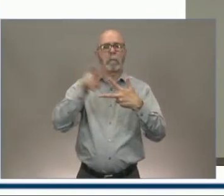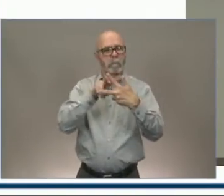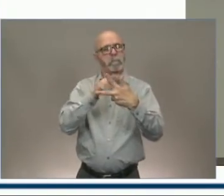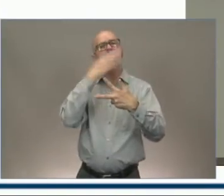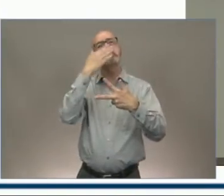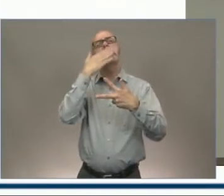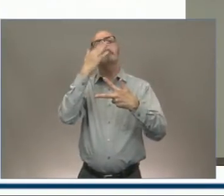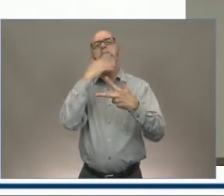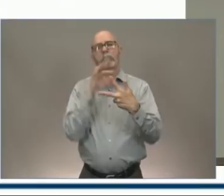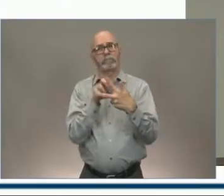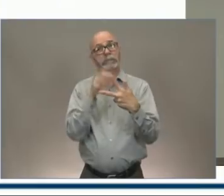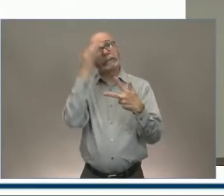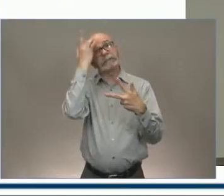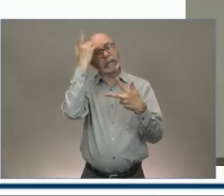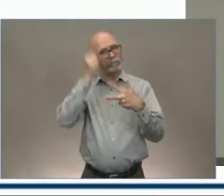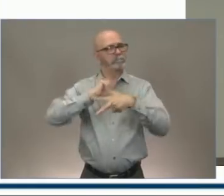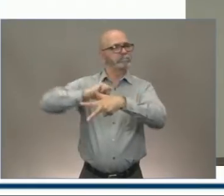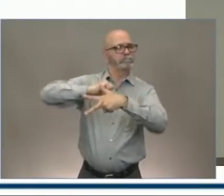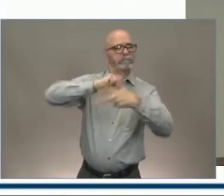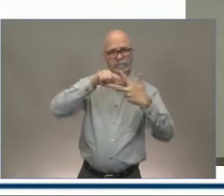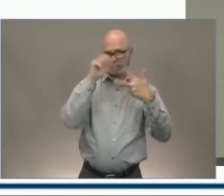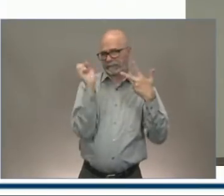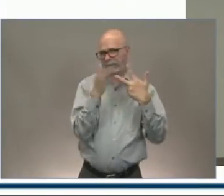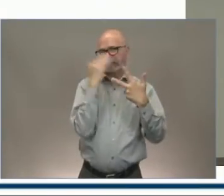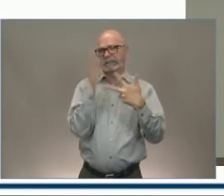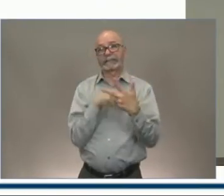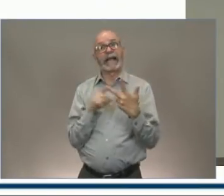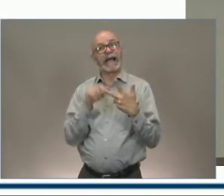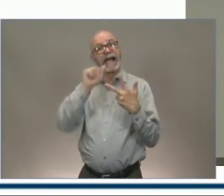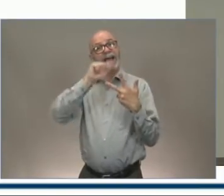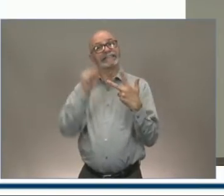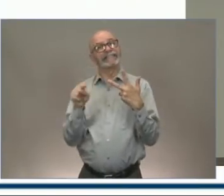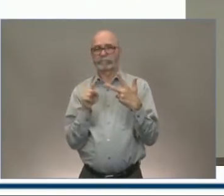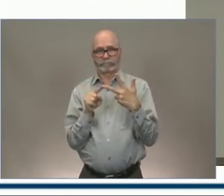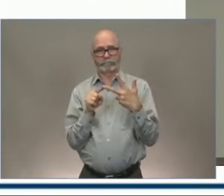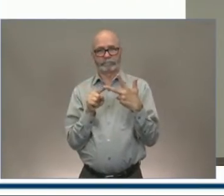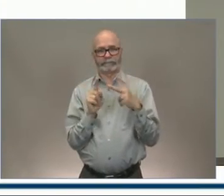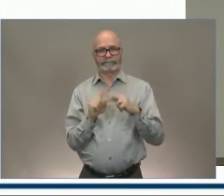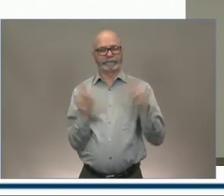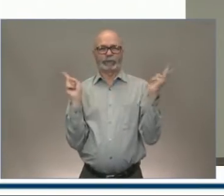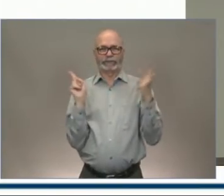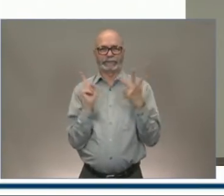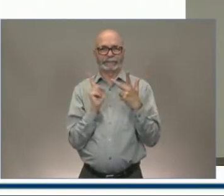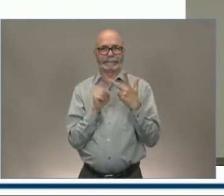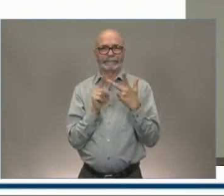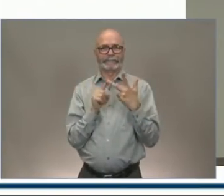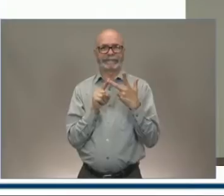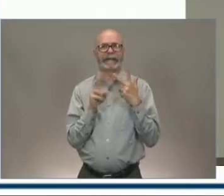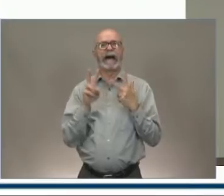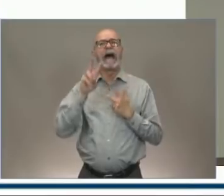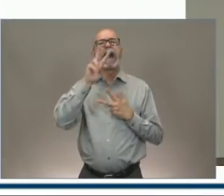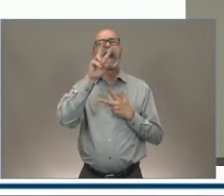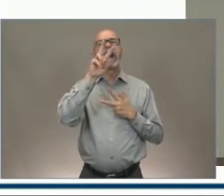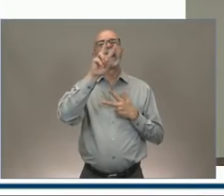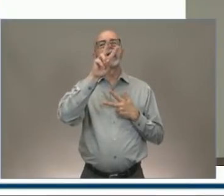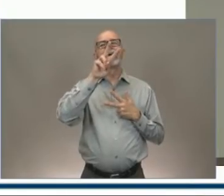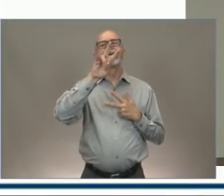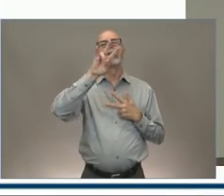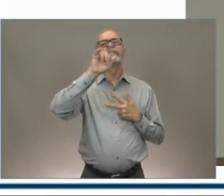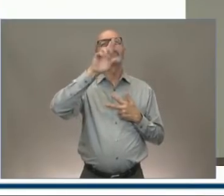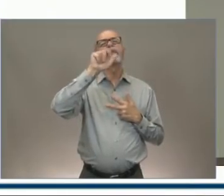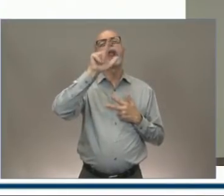symptomatic COVID-19 illness. The AstraZeneca is slightly different. It's called a viral vector vaccine, and it's been shown to be